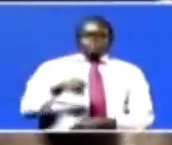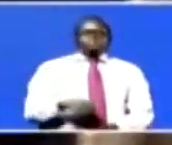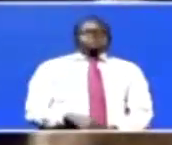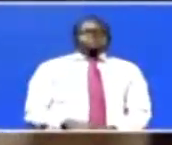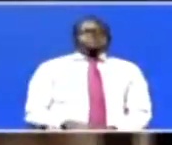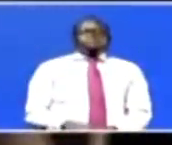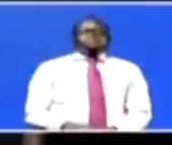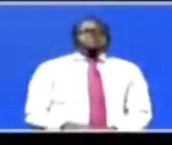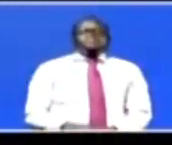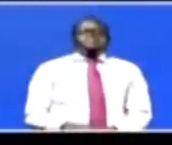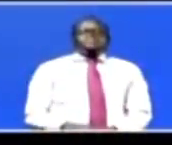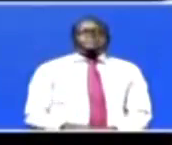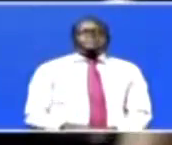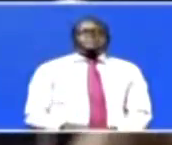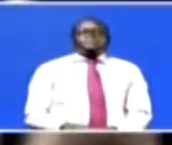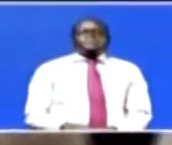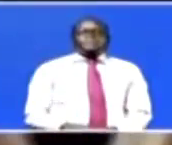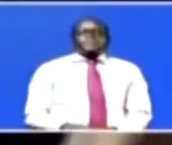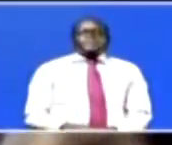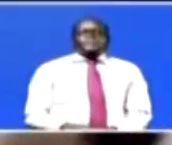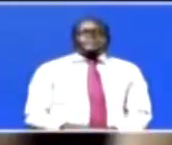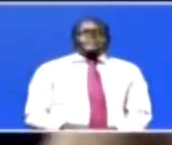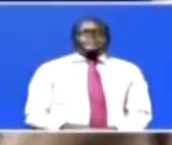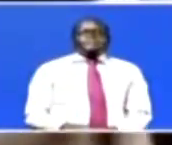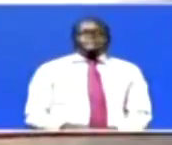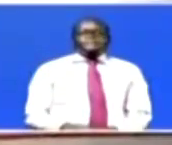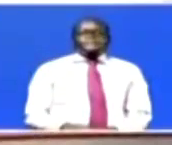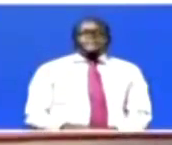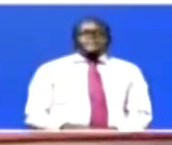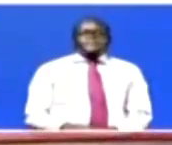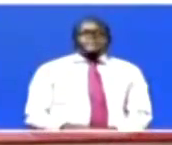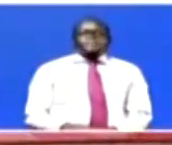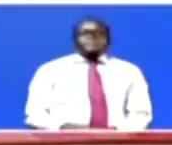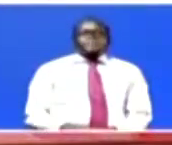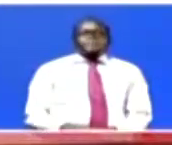Ontomwa, KTN News, Eldoret.